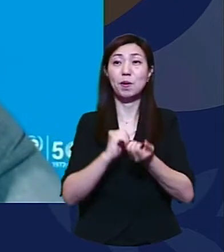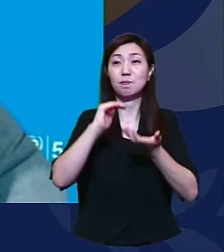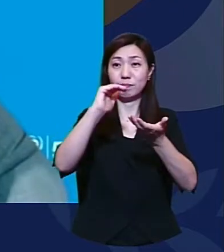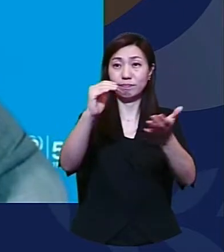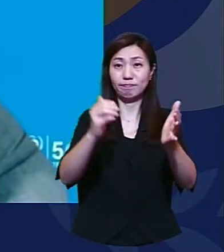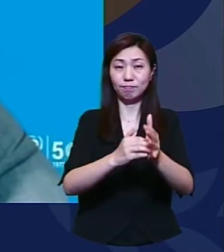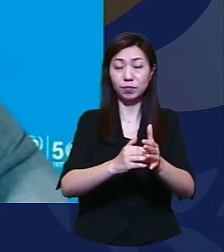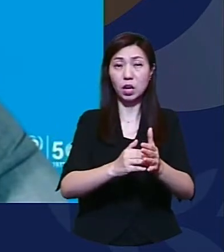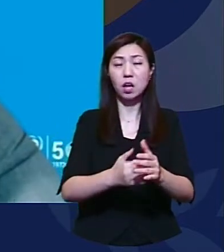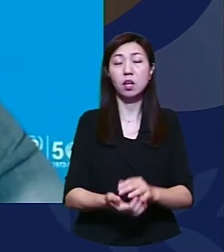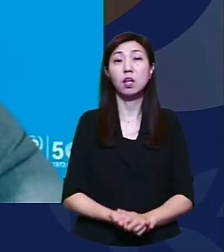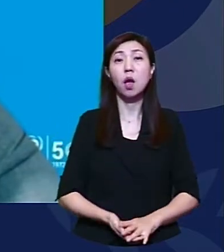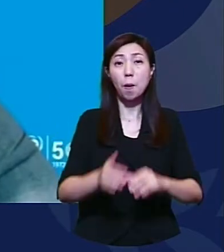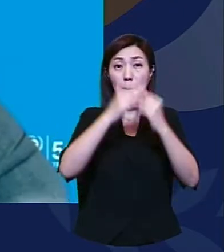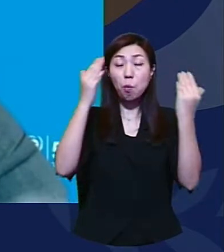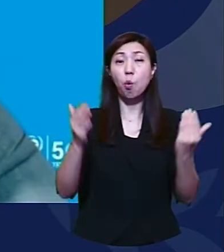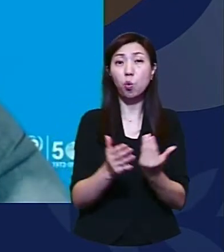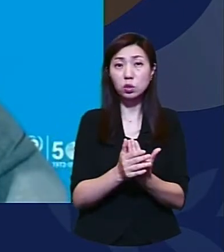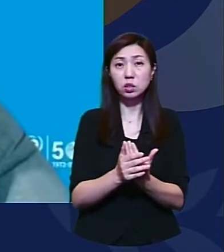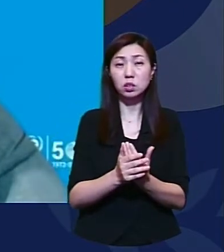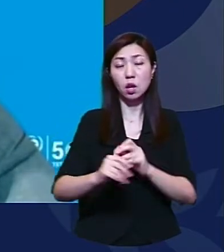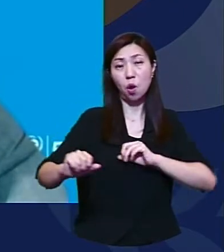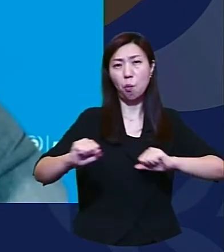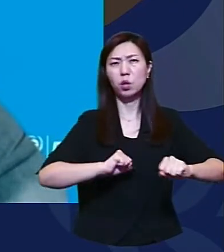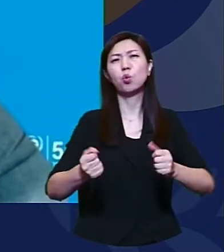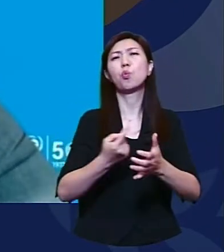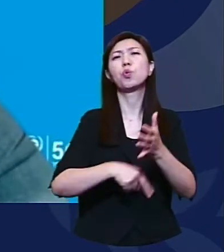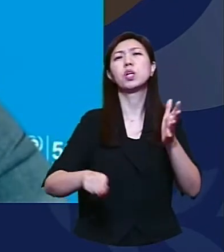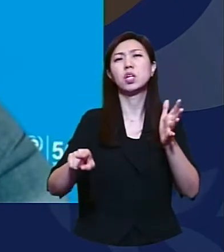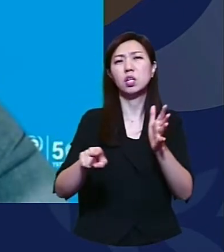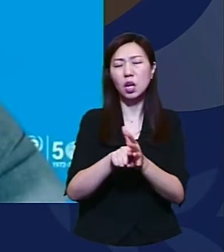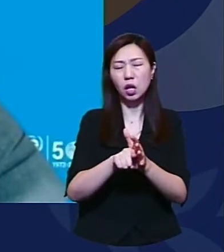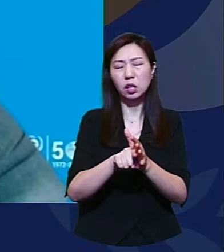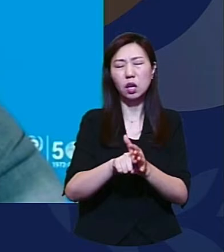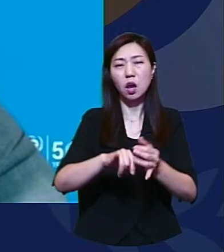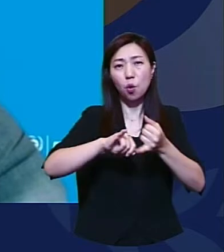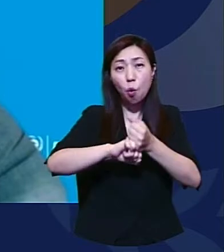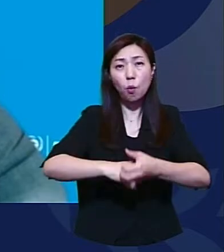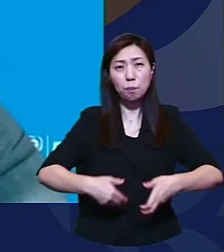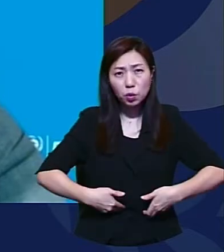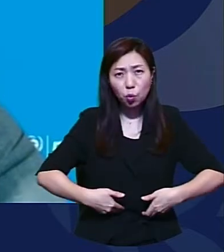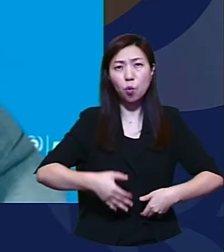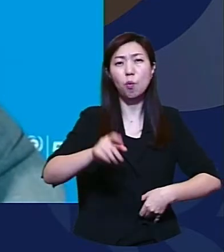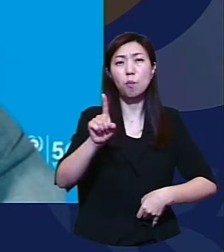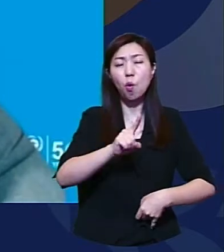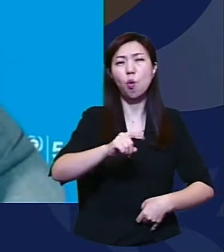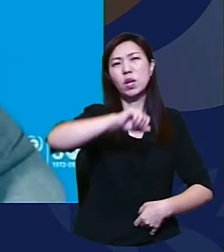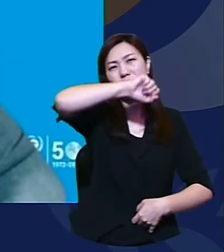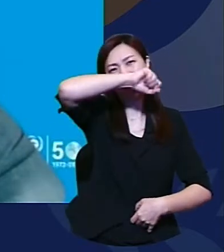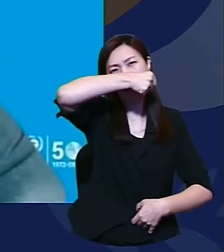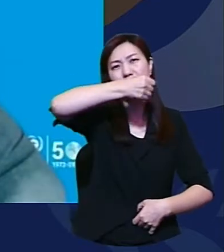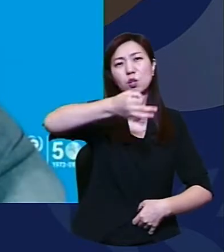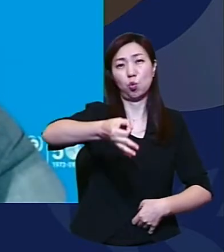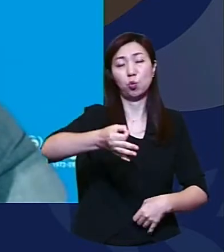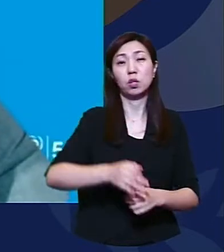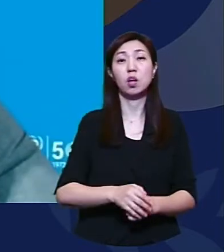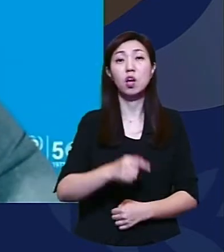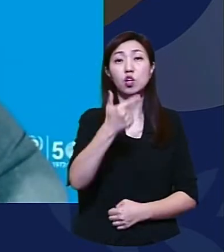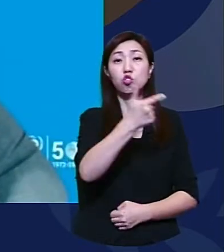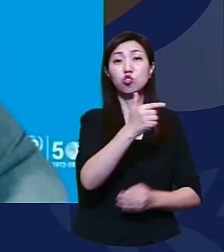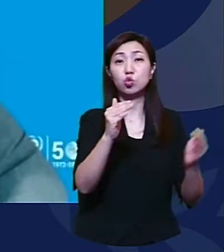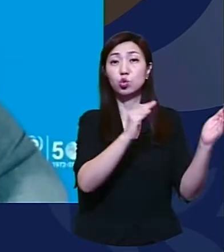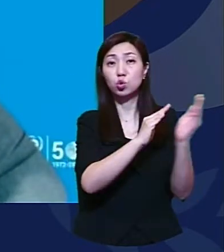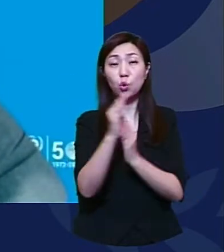possible without adequate financing. $6.9 trillion is needed per year